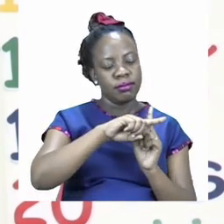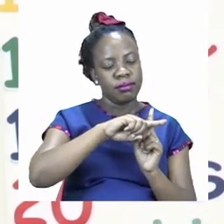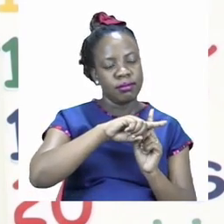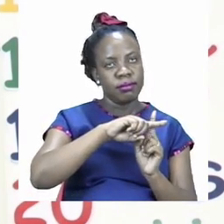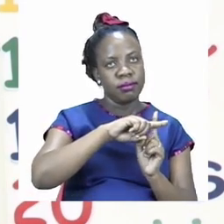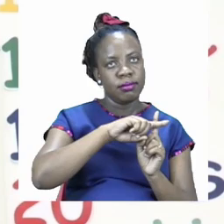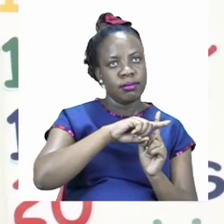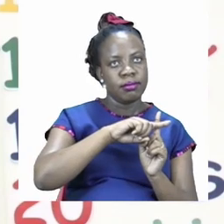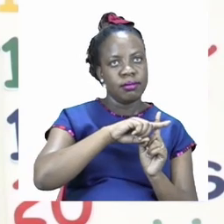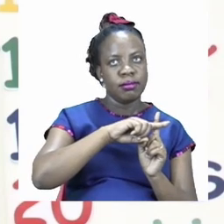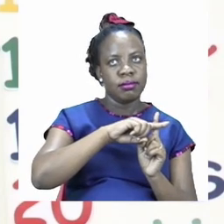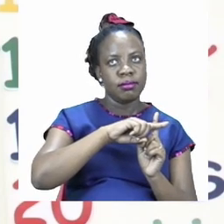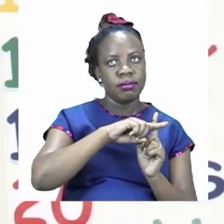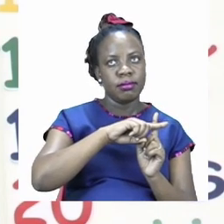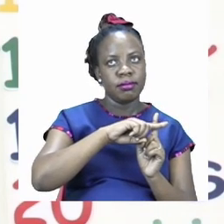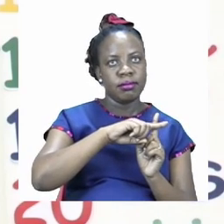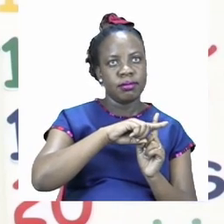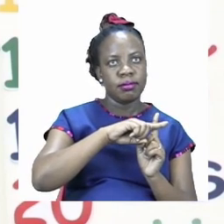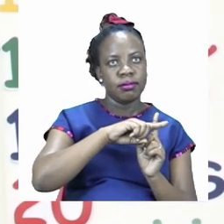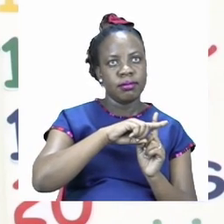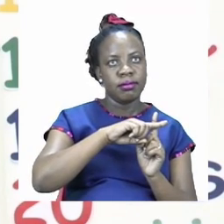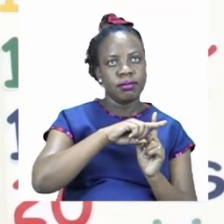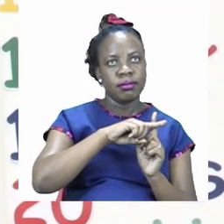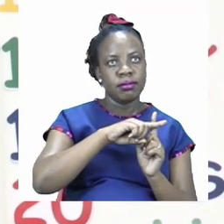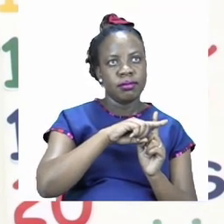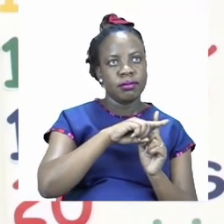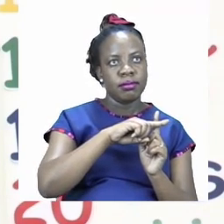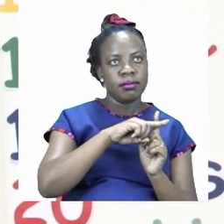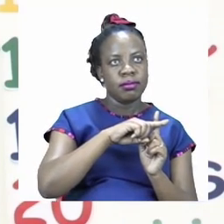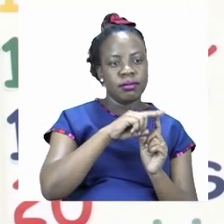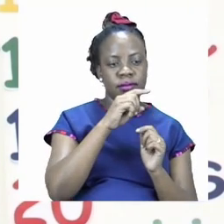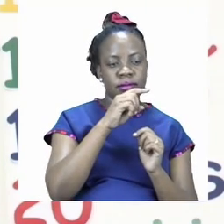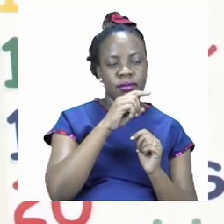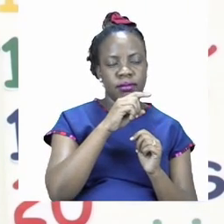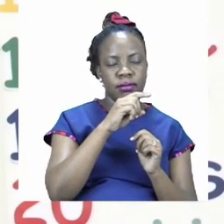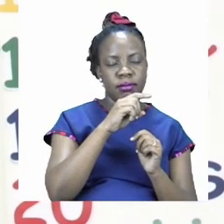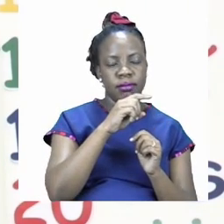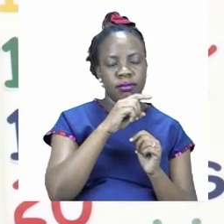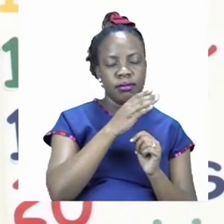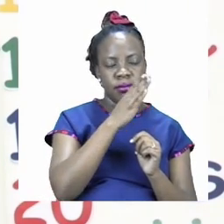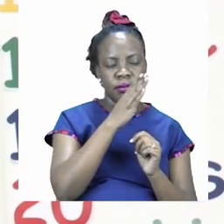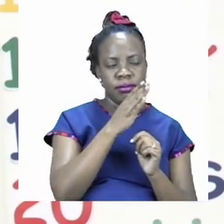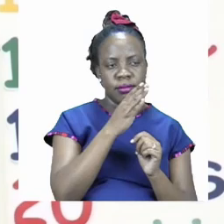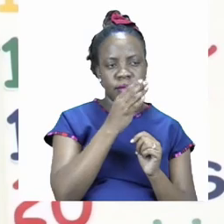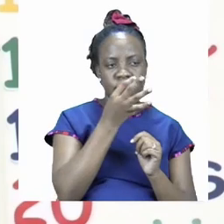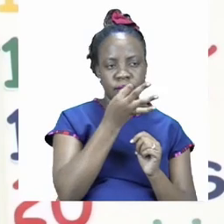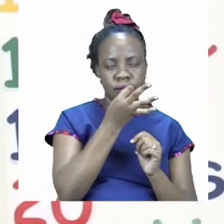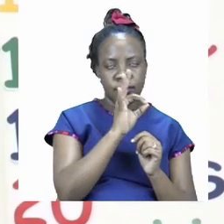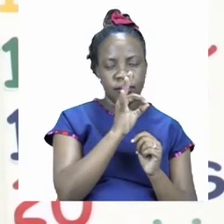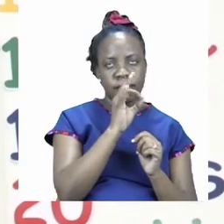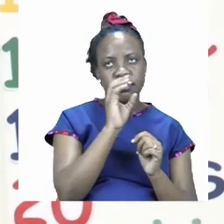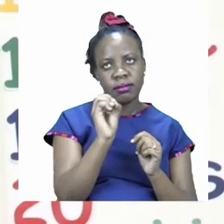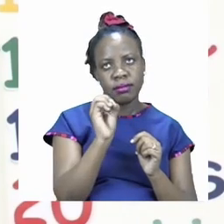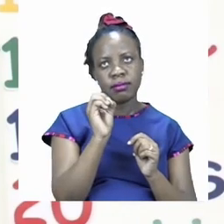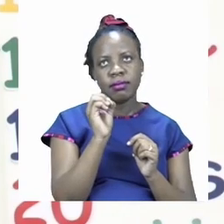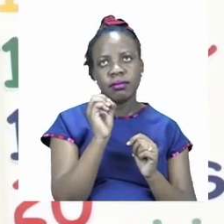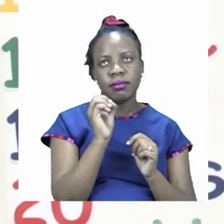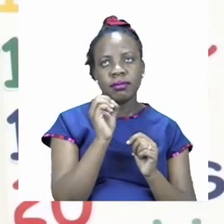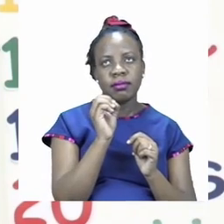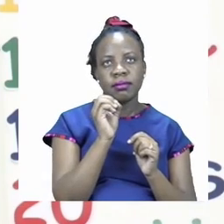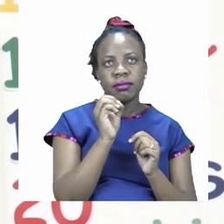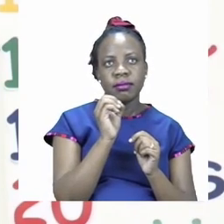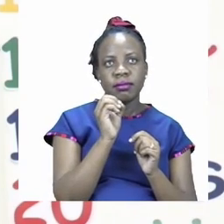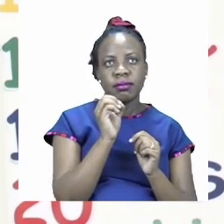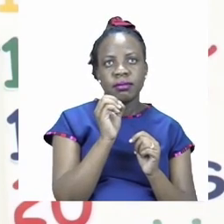say 200 plus, the next one we have is 90. So we take